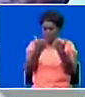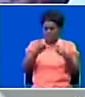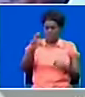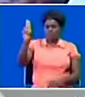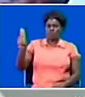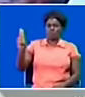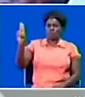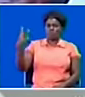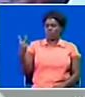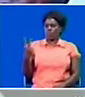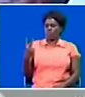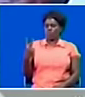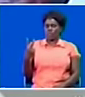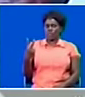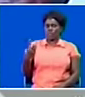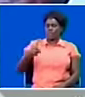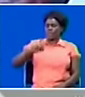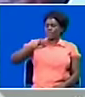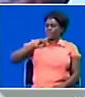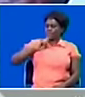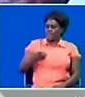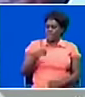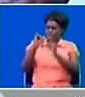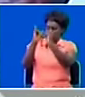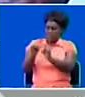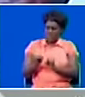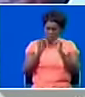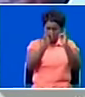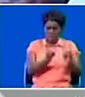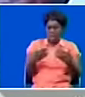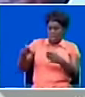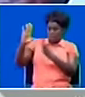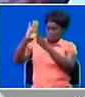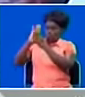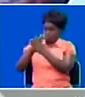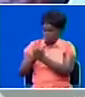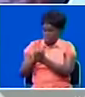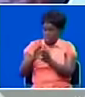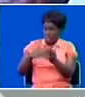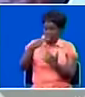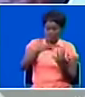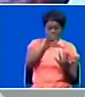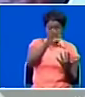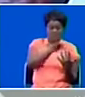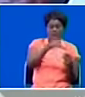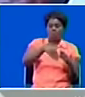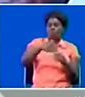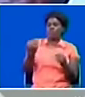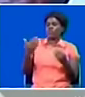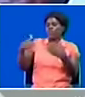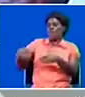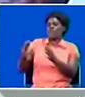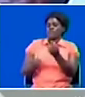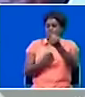Kenyatta have today categorically told independent candidates who left Jubilee after nominations to step down and